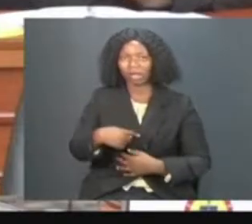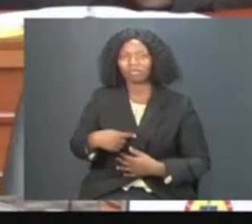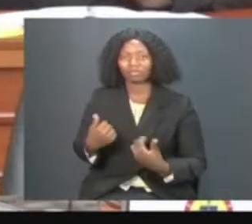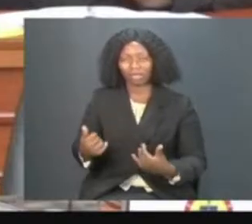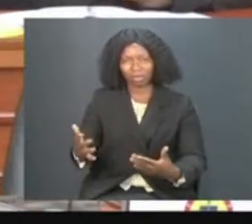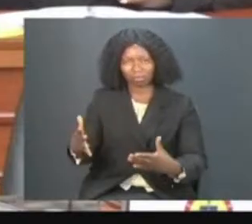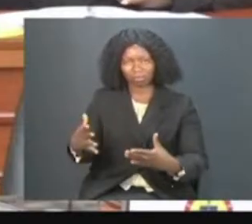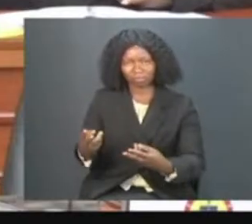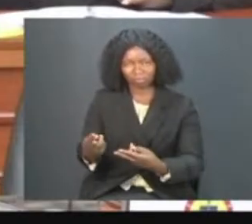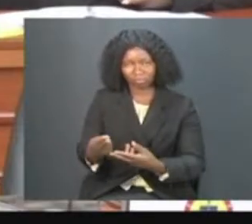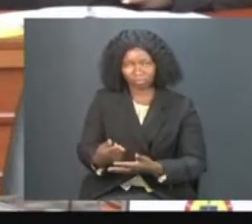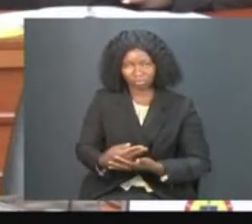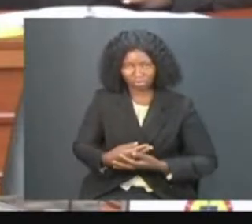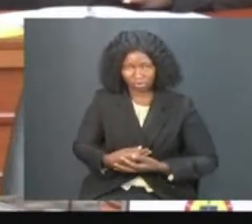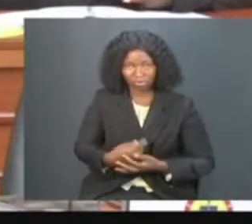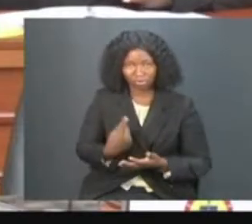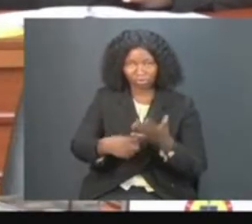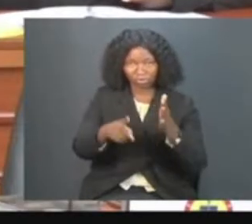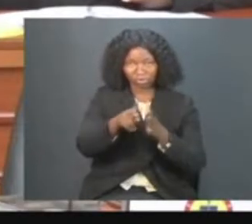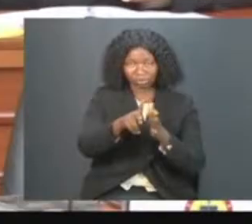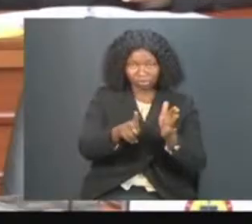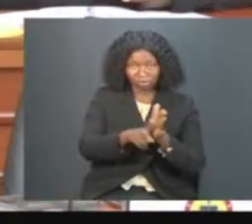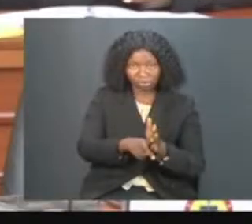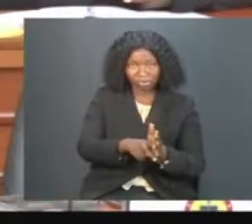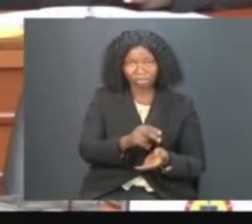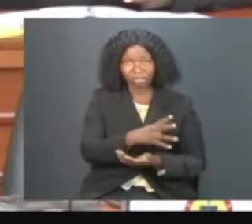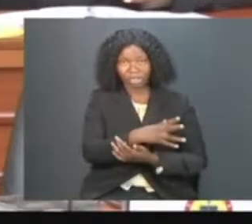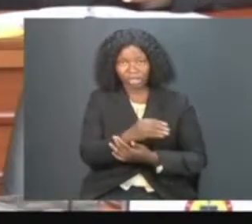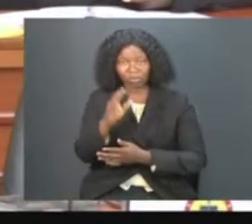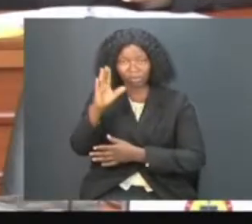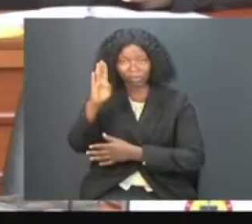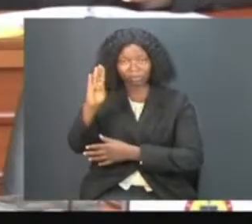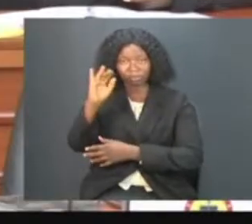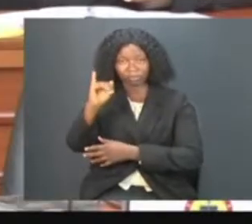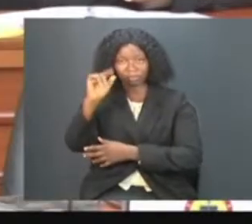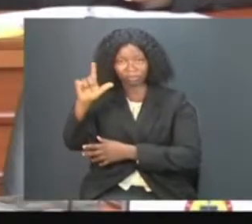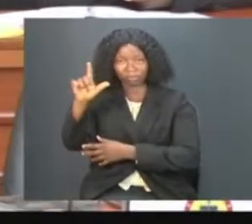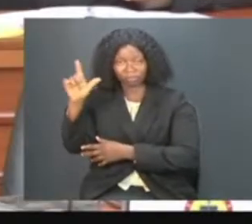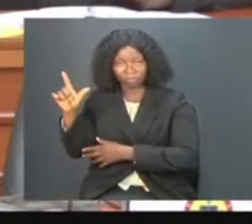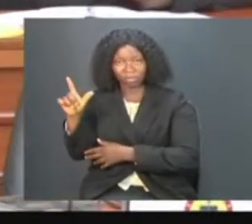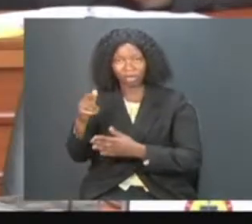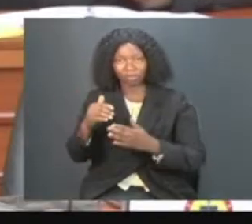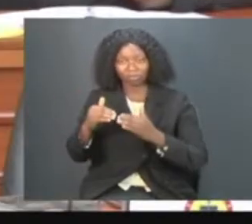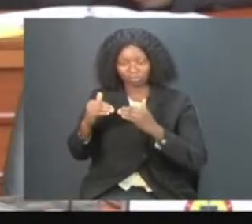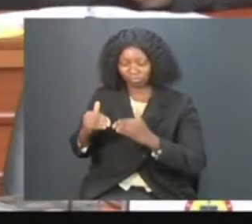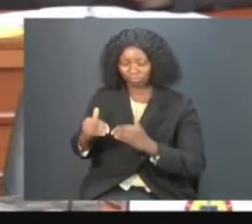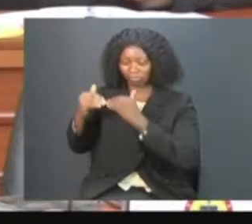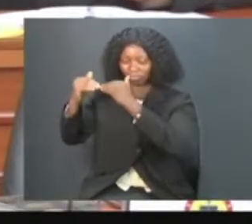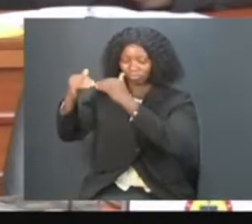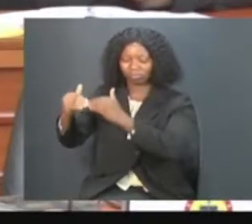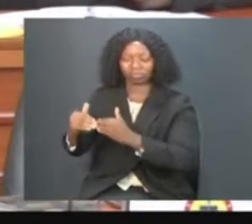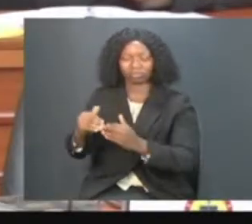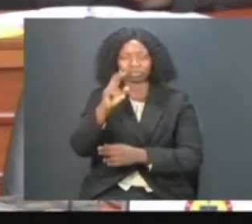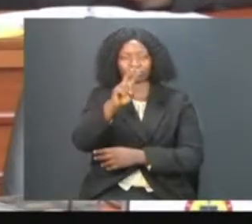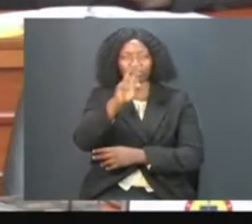what the policy and the bill that is supposed to promote the 24-hour